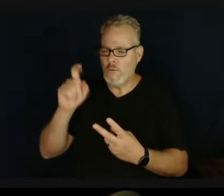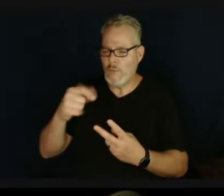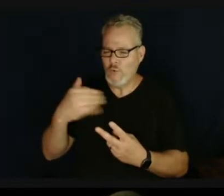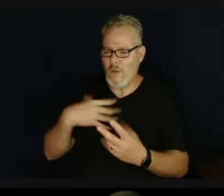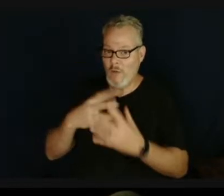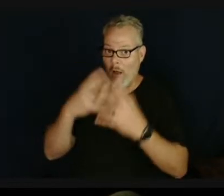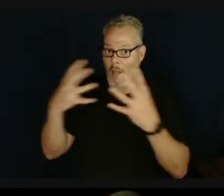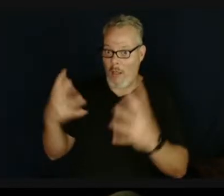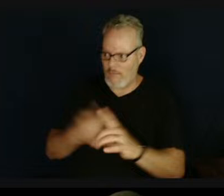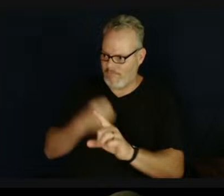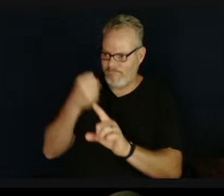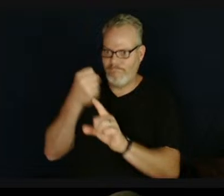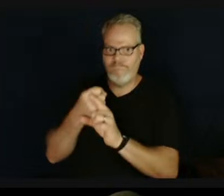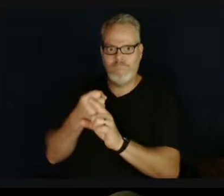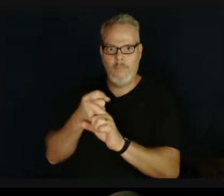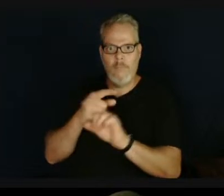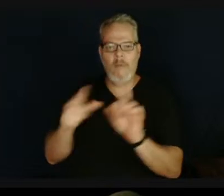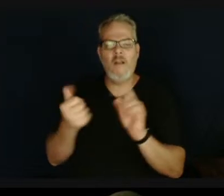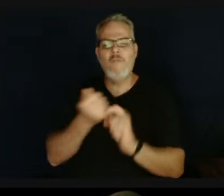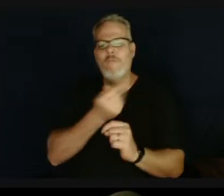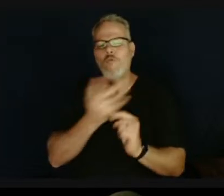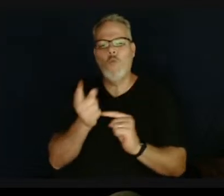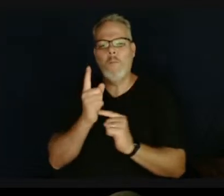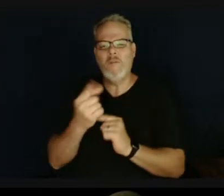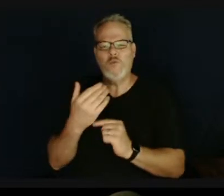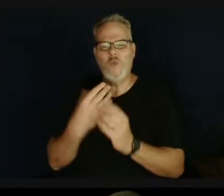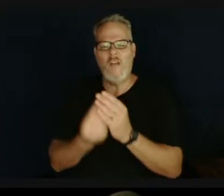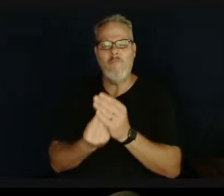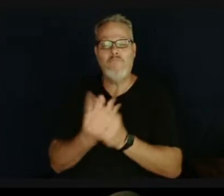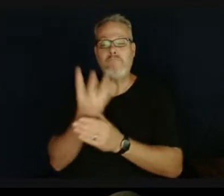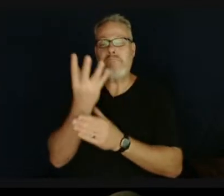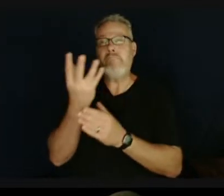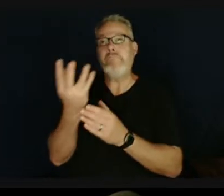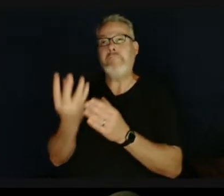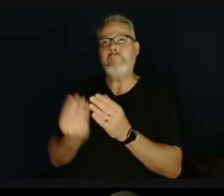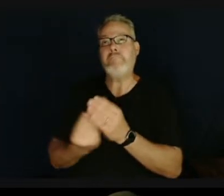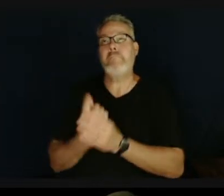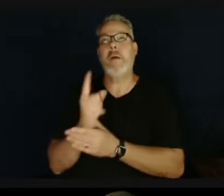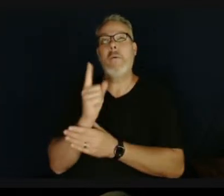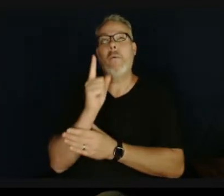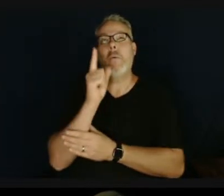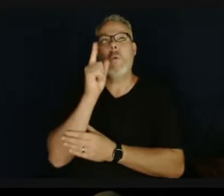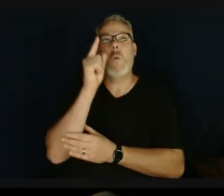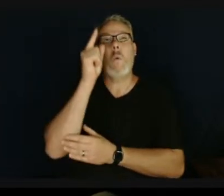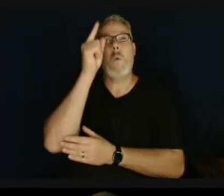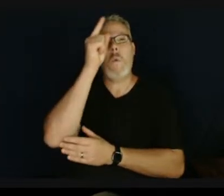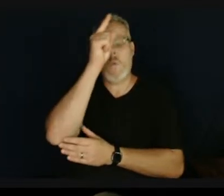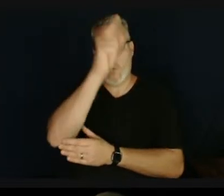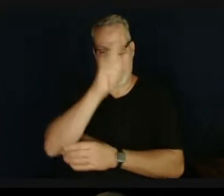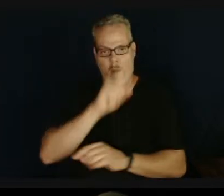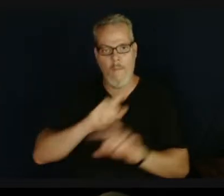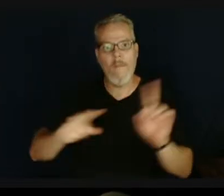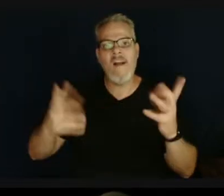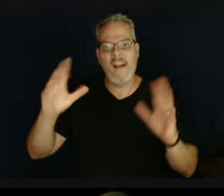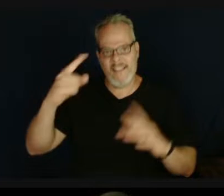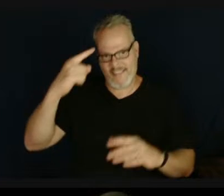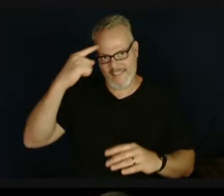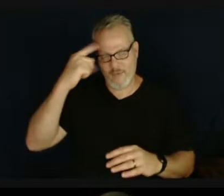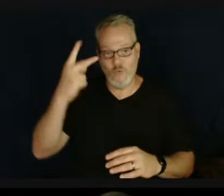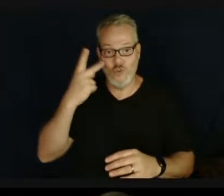maybe occasionally for a few minutes, we might have this extra blast that might put extra stuff further off, right? I think what we saw with the